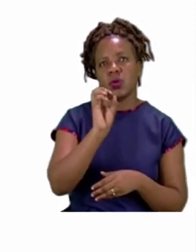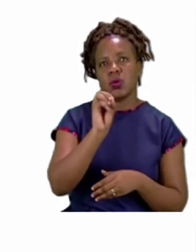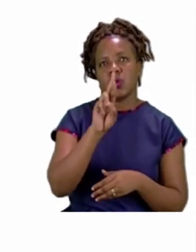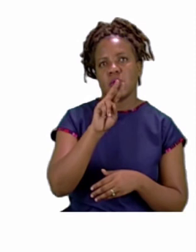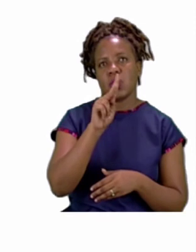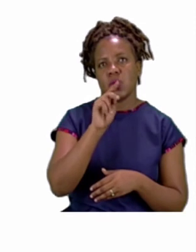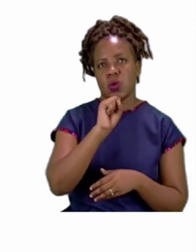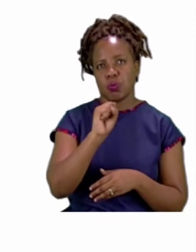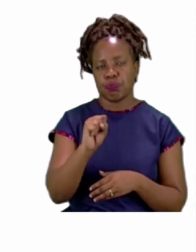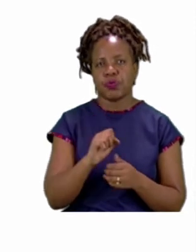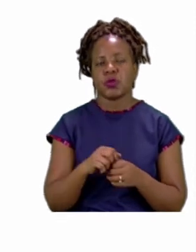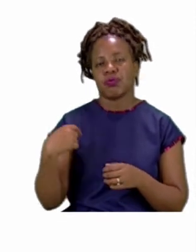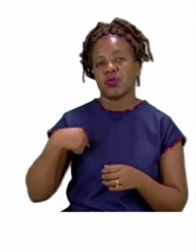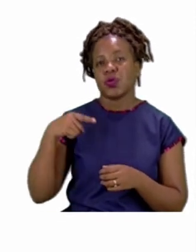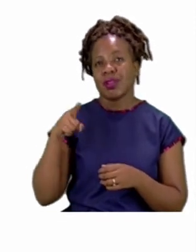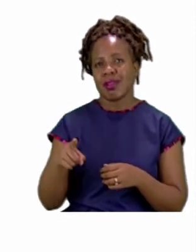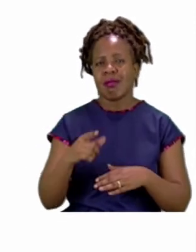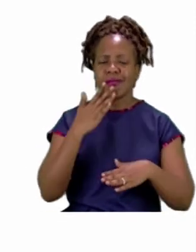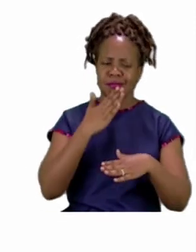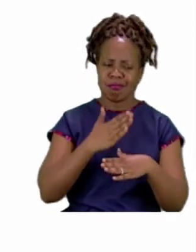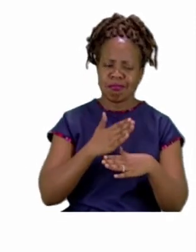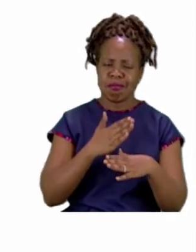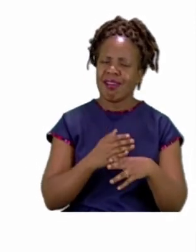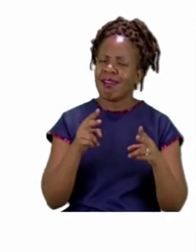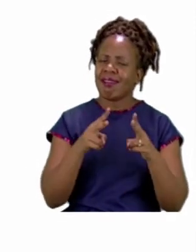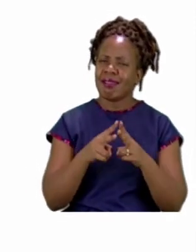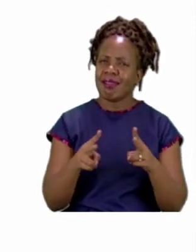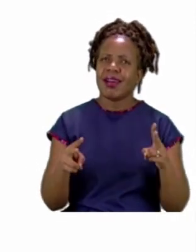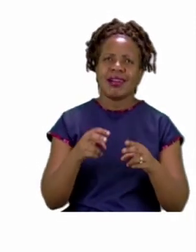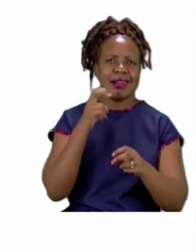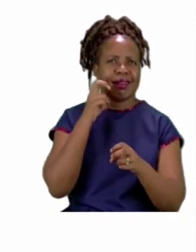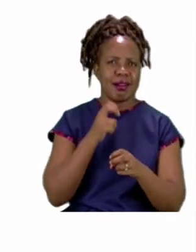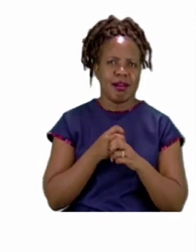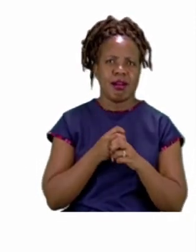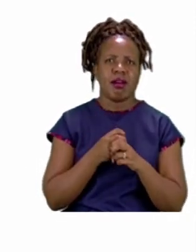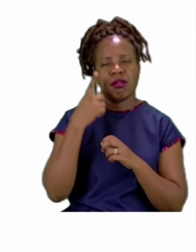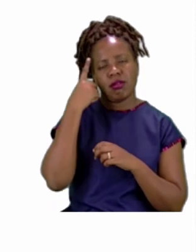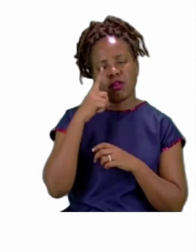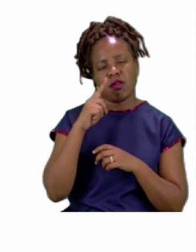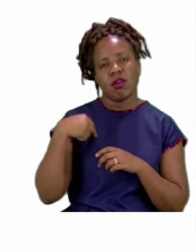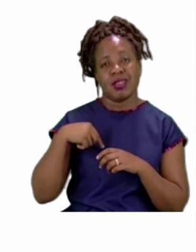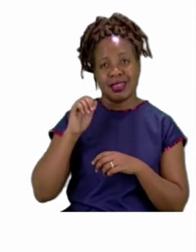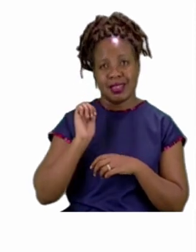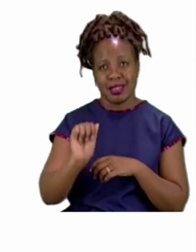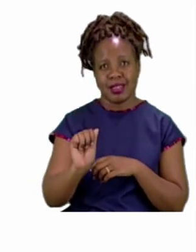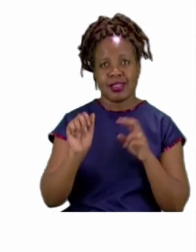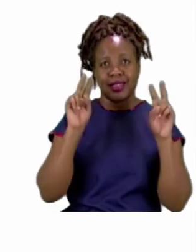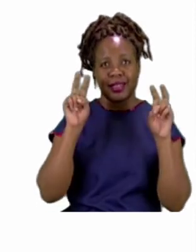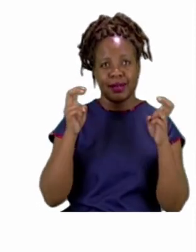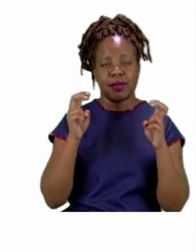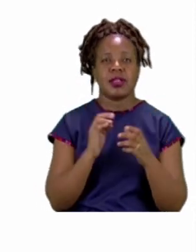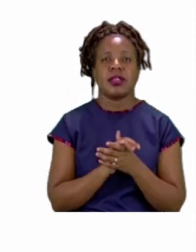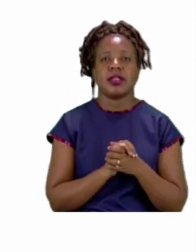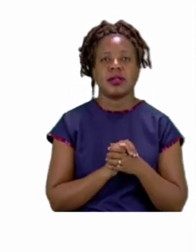he works very hard for his examinations. I'd like